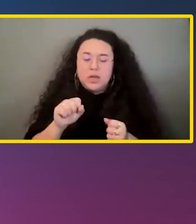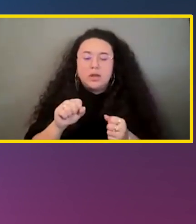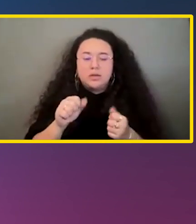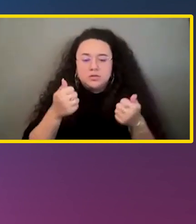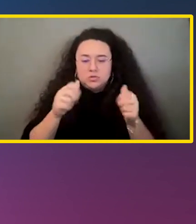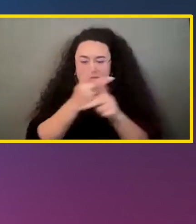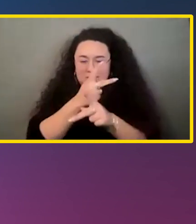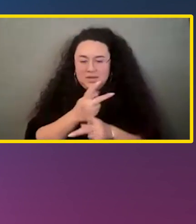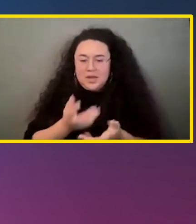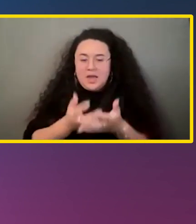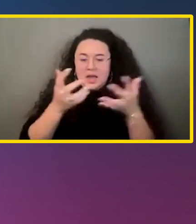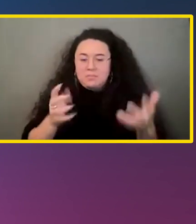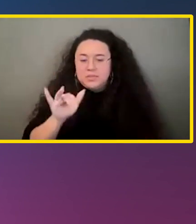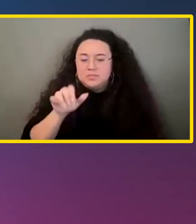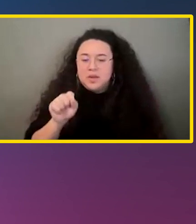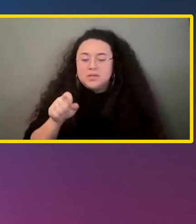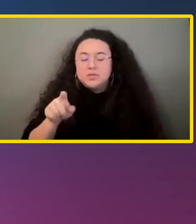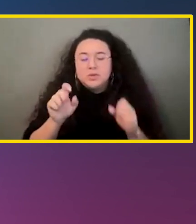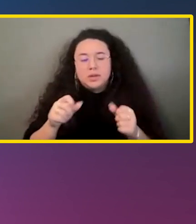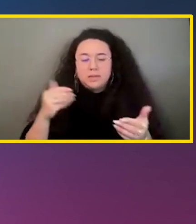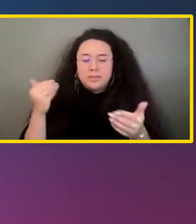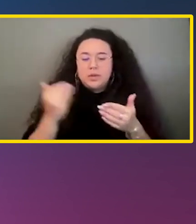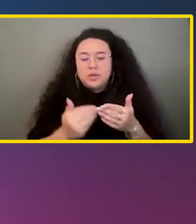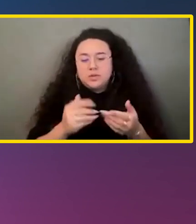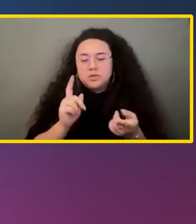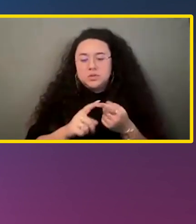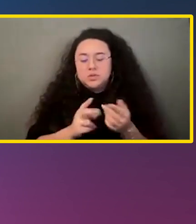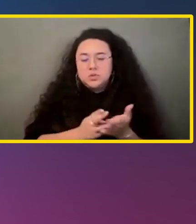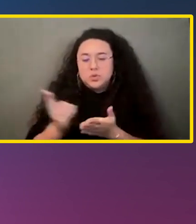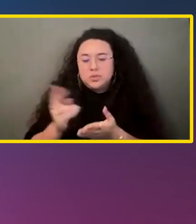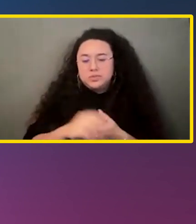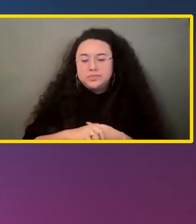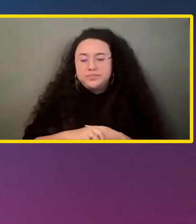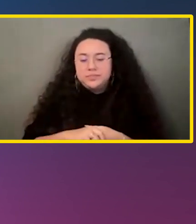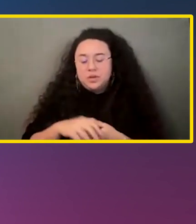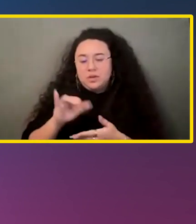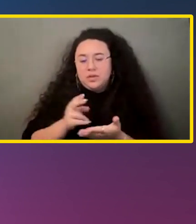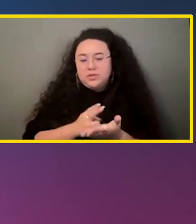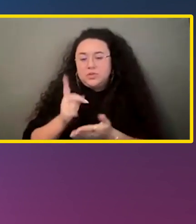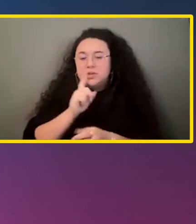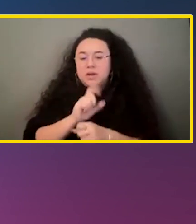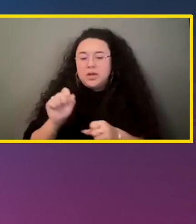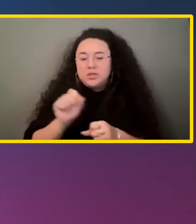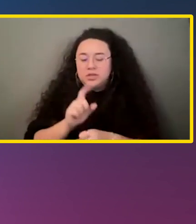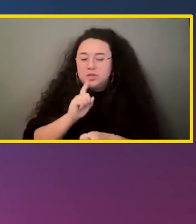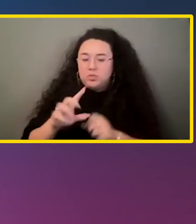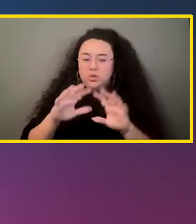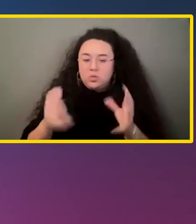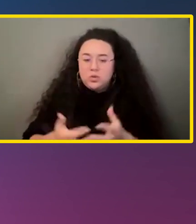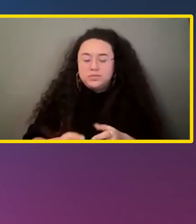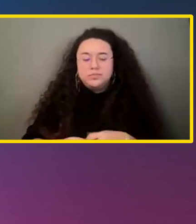the amount of bias so that you can get closer to the truth that actually exists out in the real